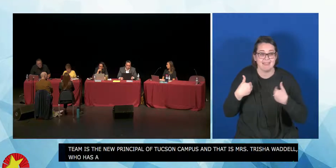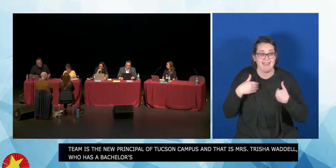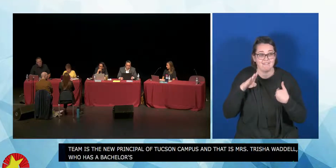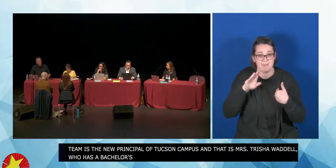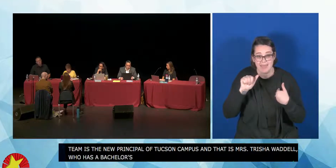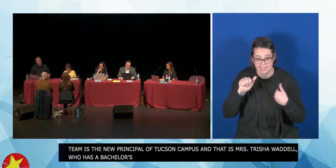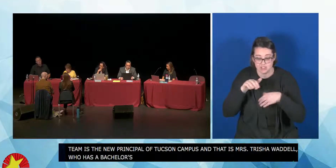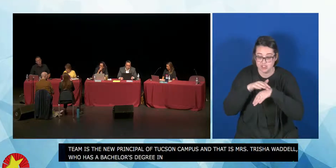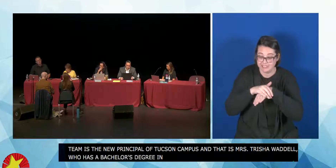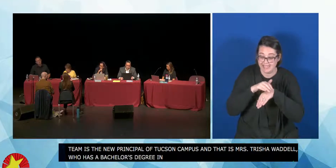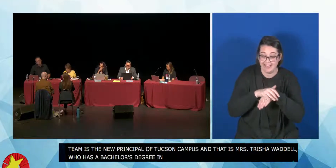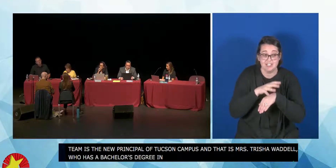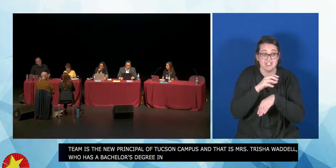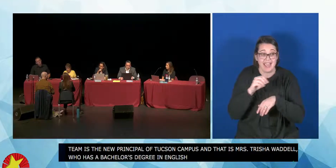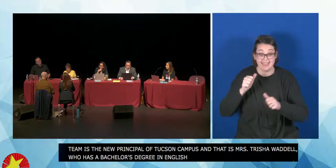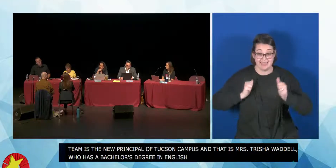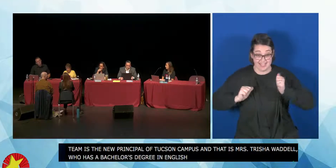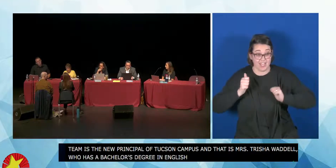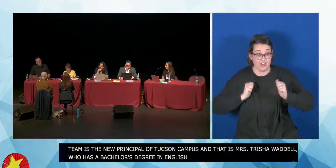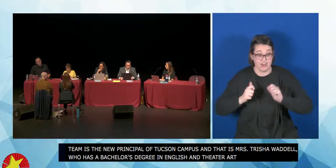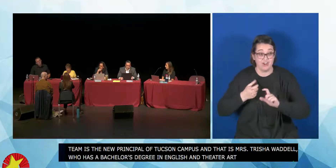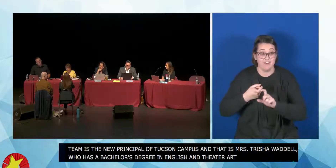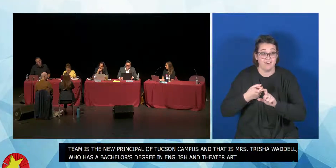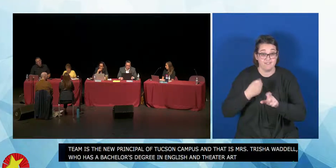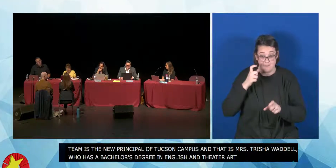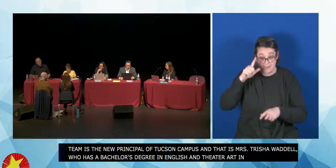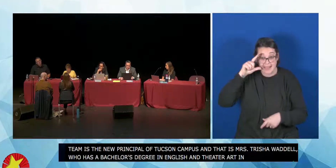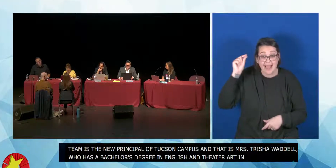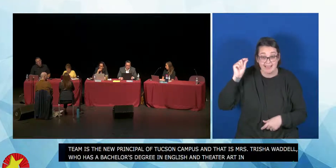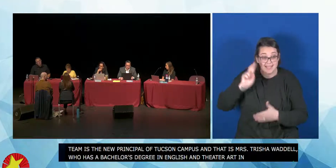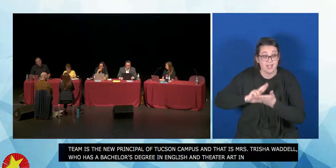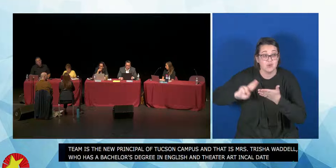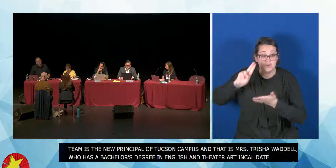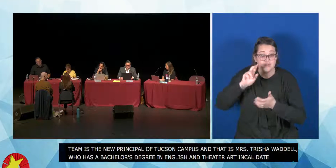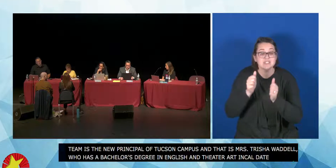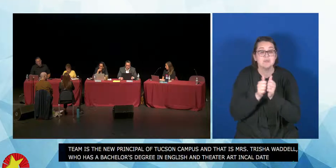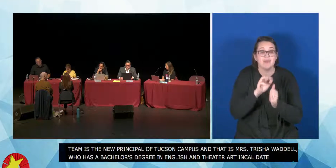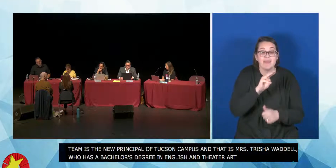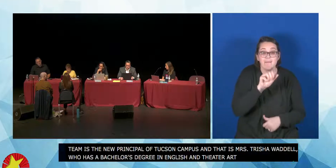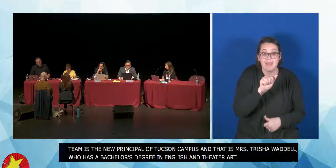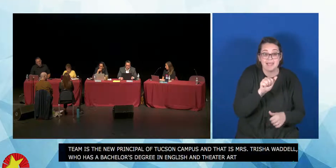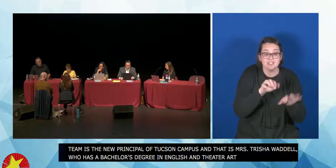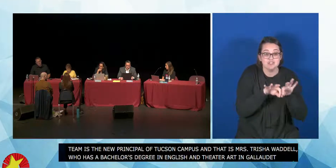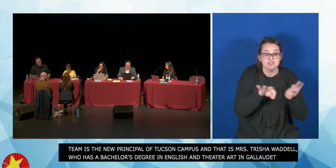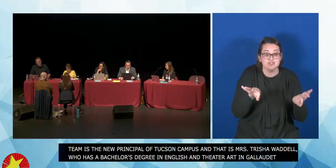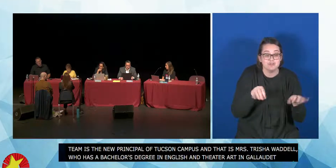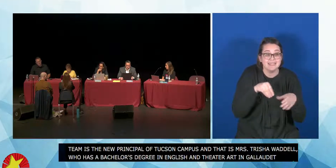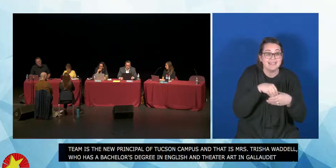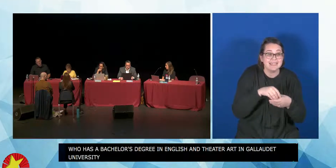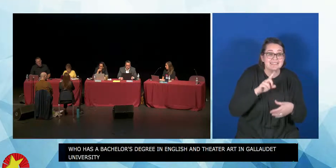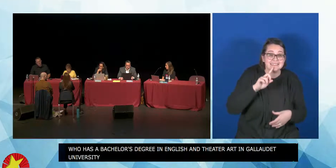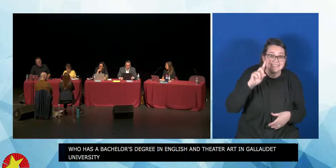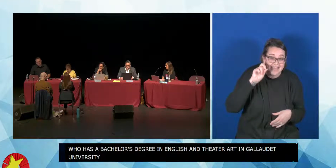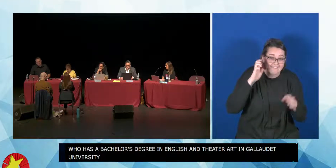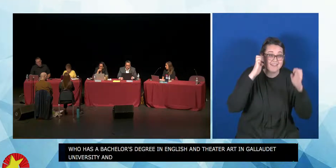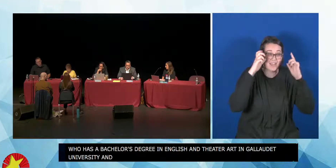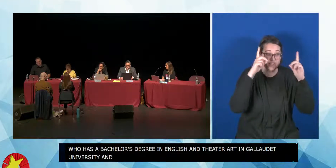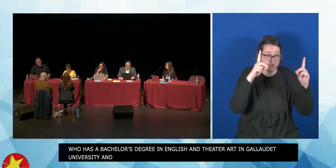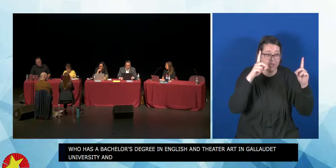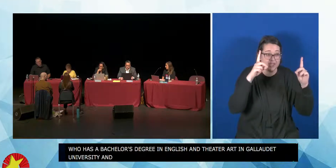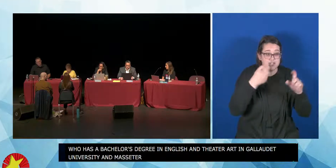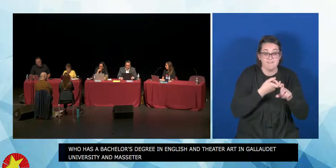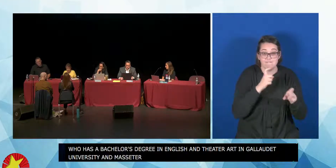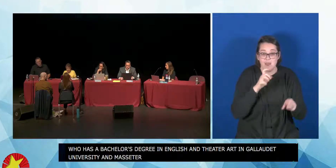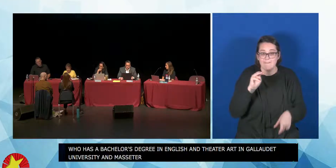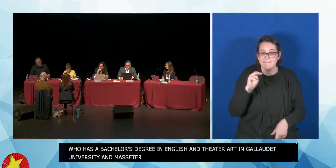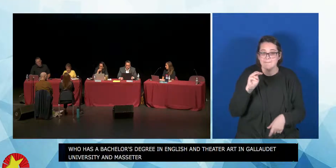arts from Gallaudet University, with a master's degree in deaf education from McDaniel